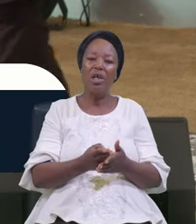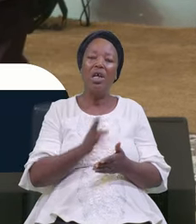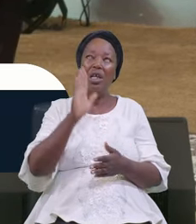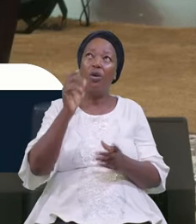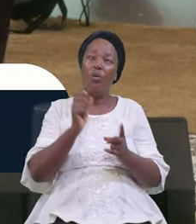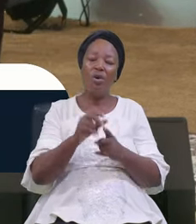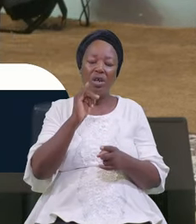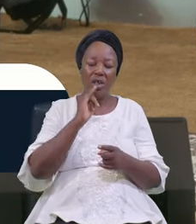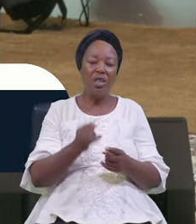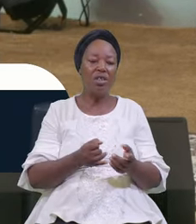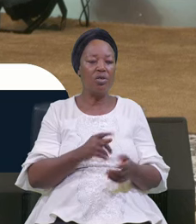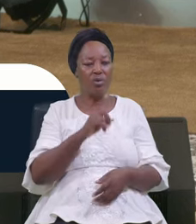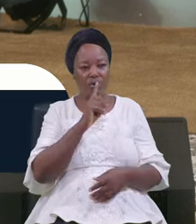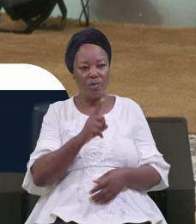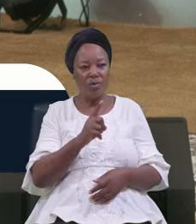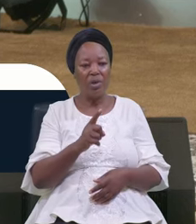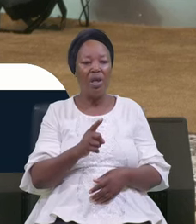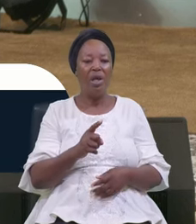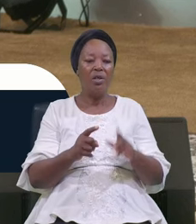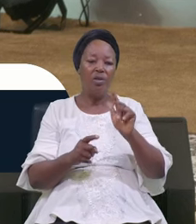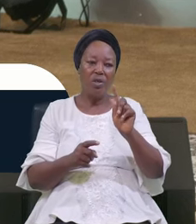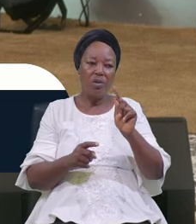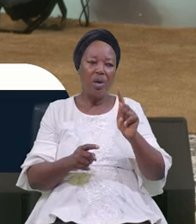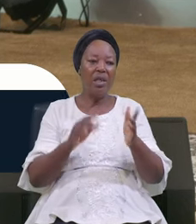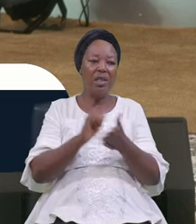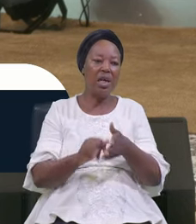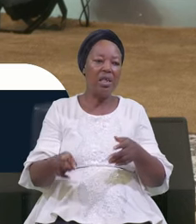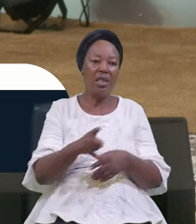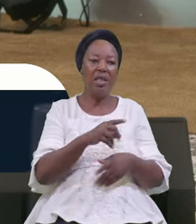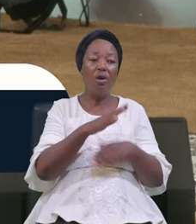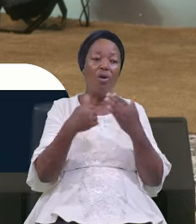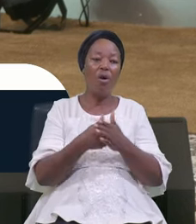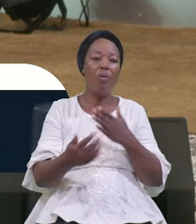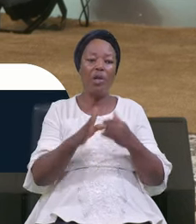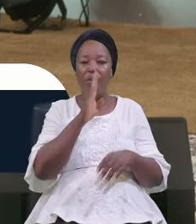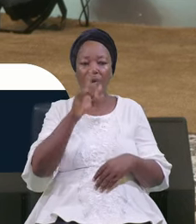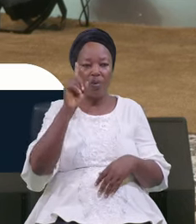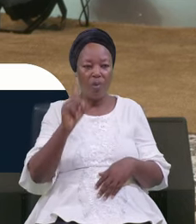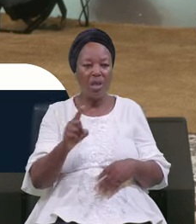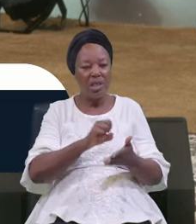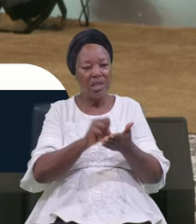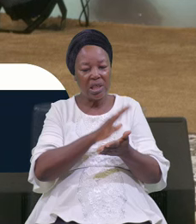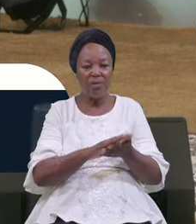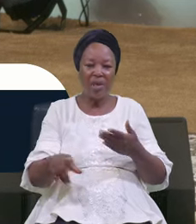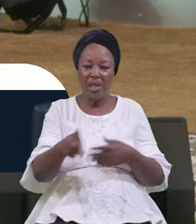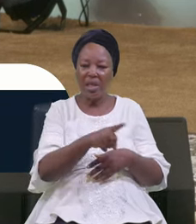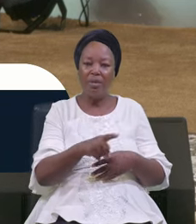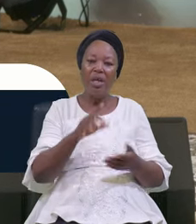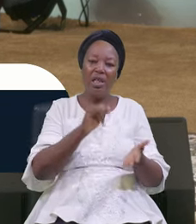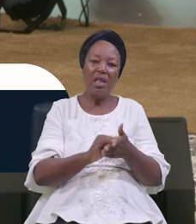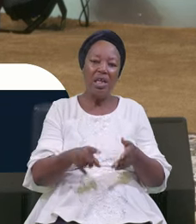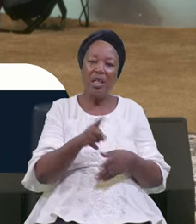that they all may be what? Sanctify them, that they all may be